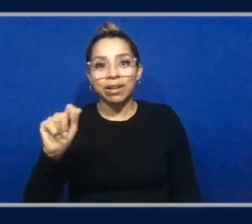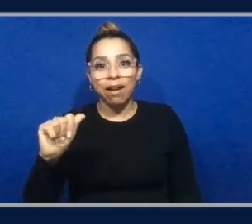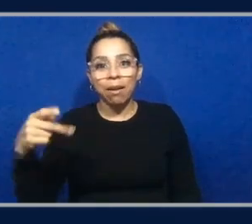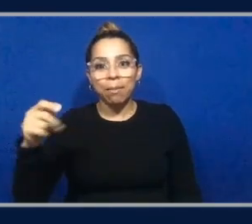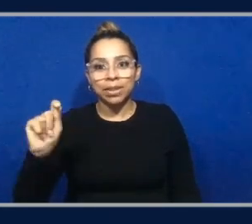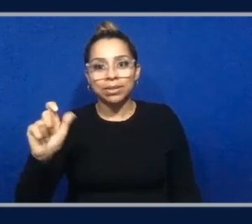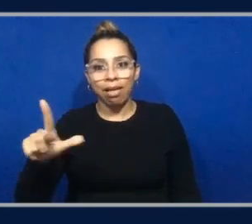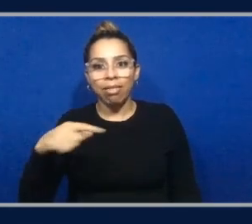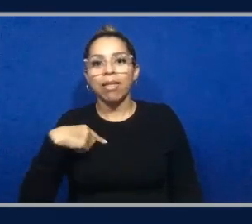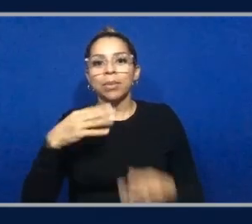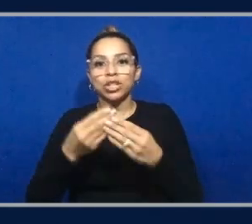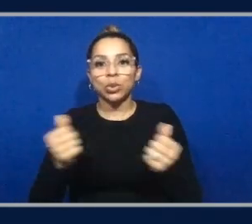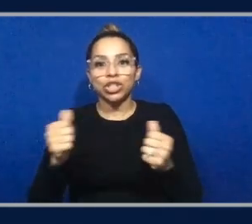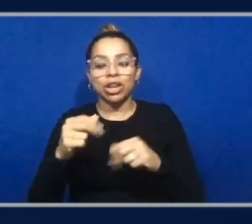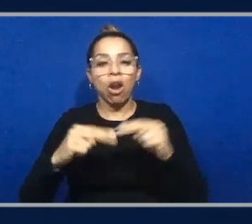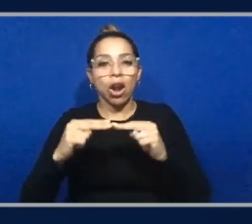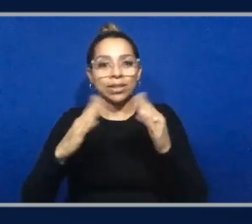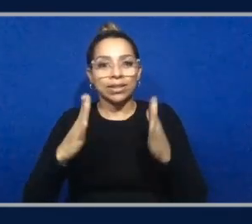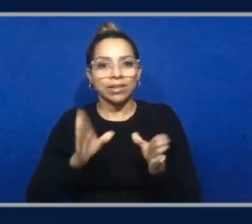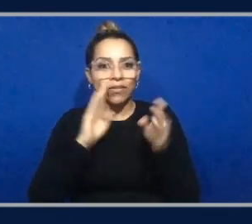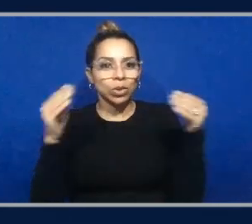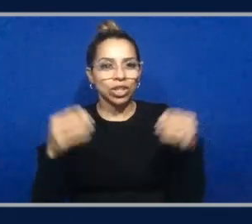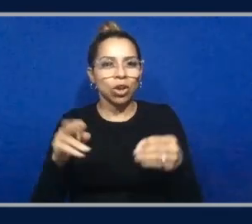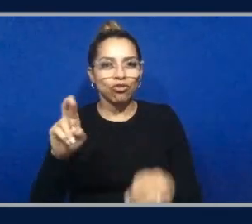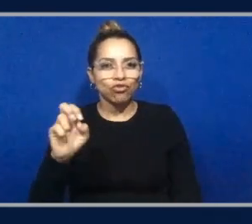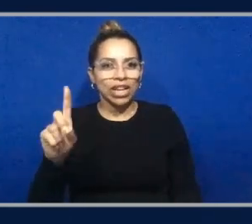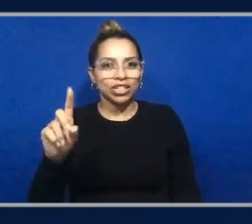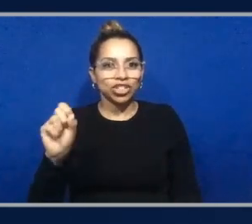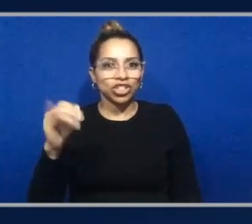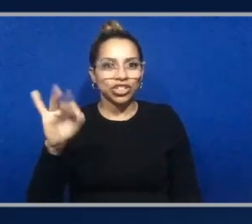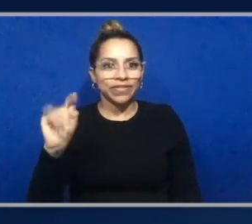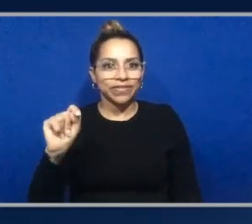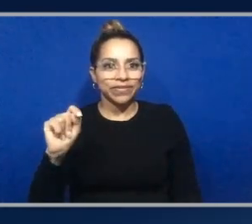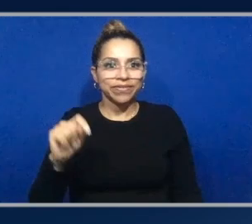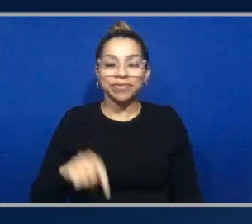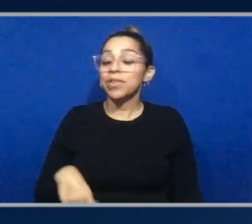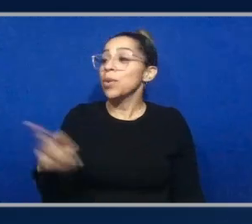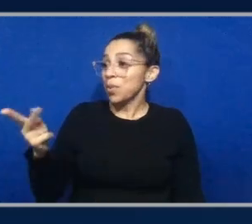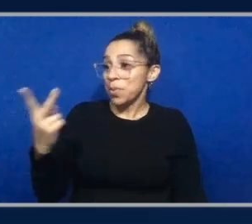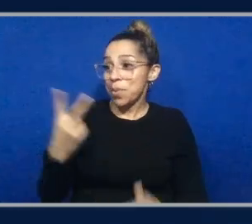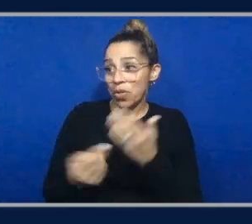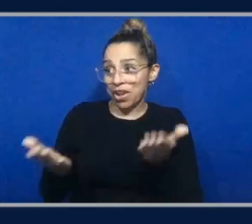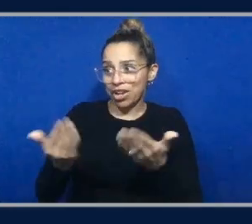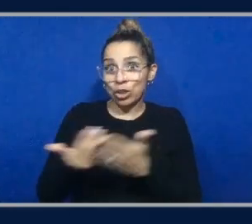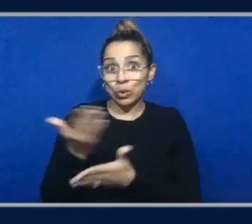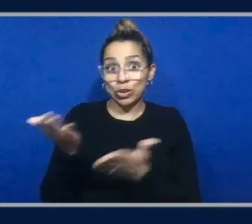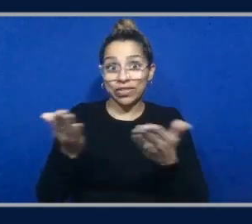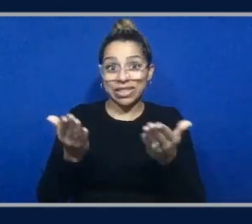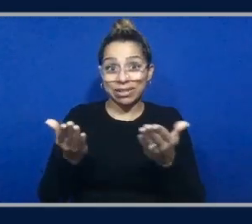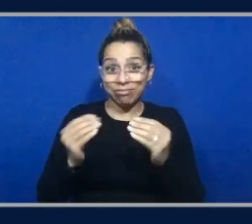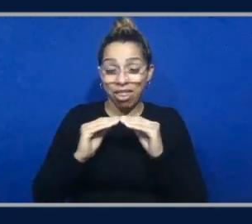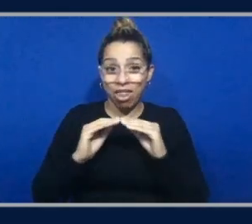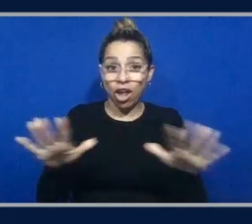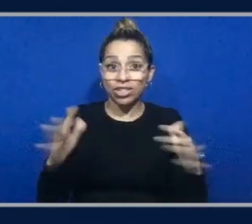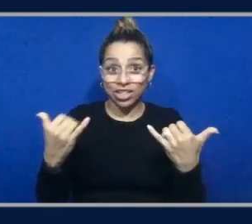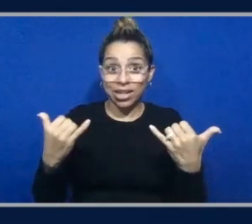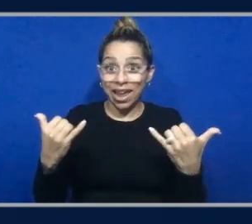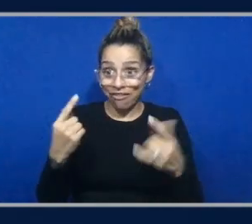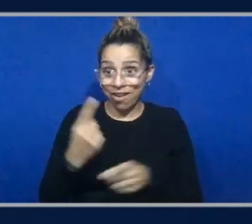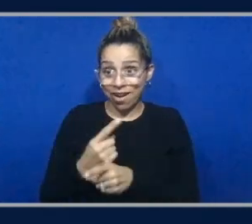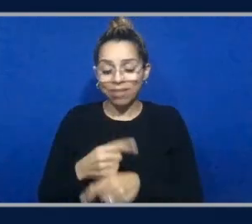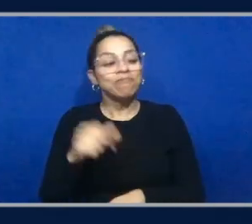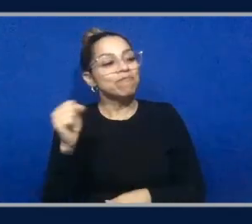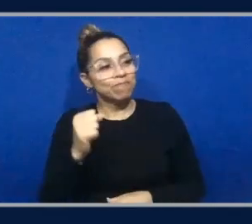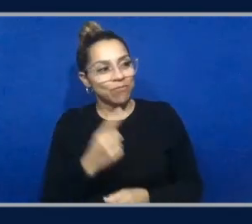Fantastic. Okay, so you are both here because there's a new service that's been launched as of today, correct? Yep. Would you mind telling our audience what is it that